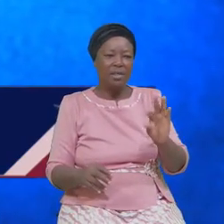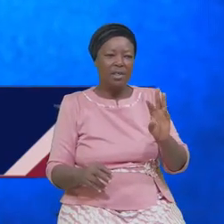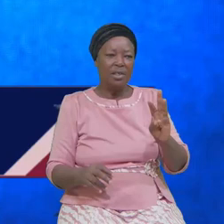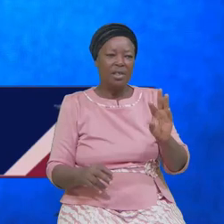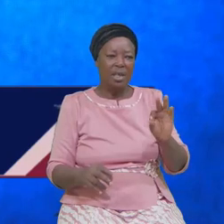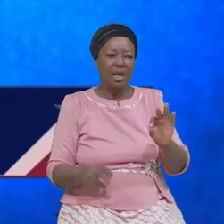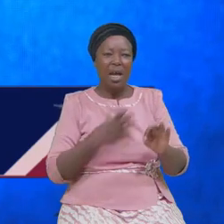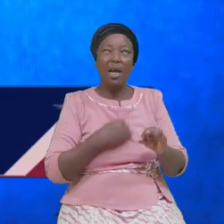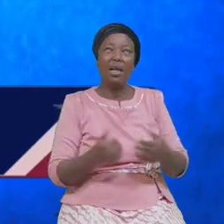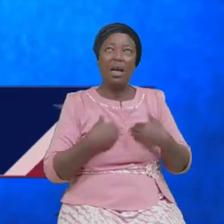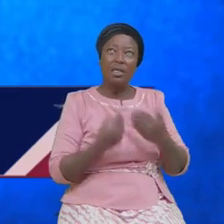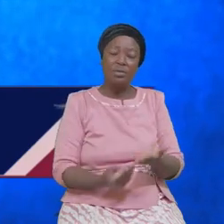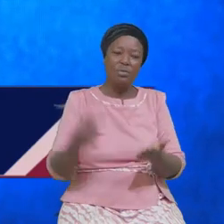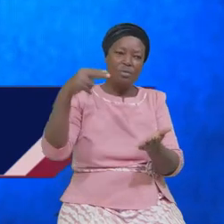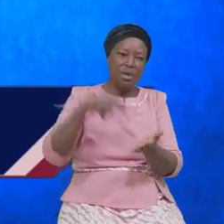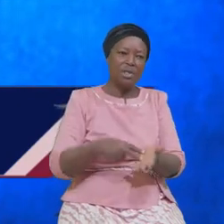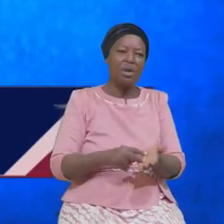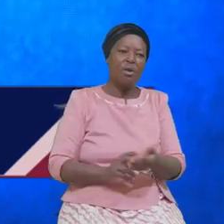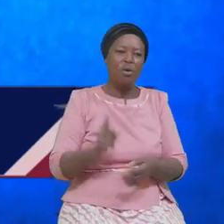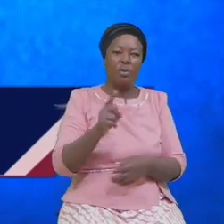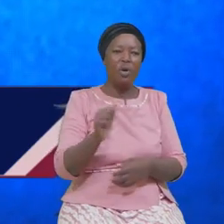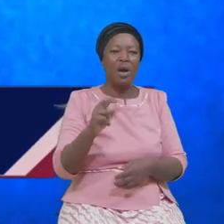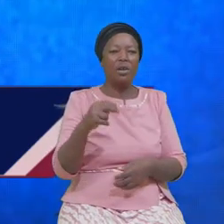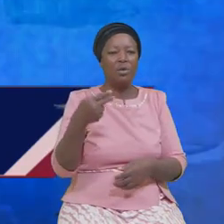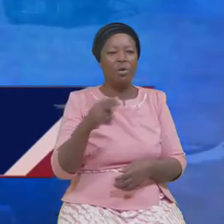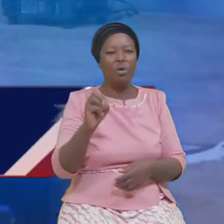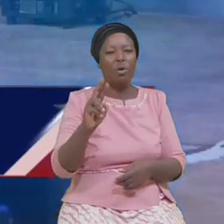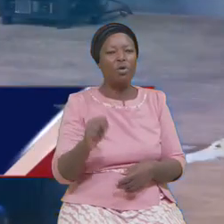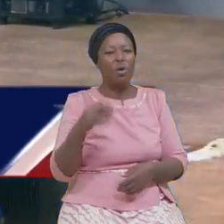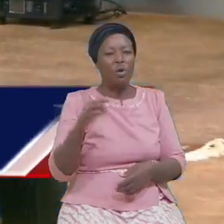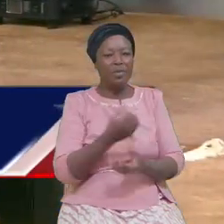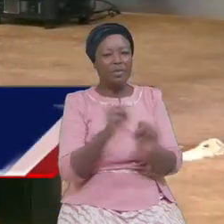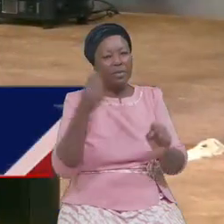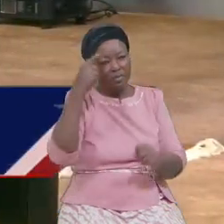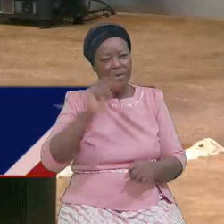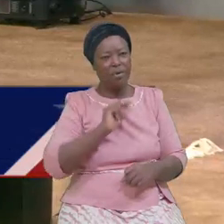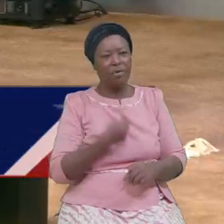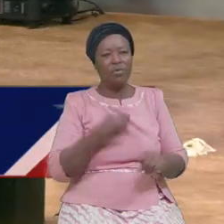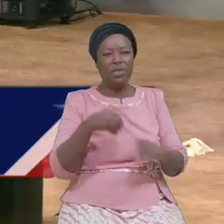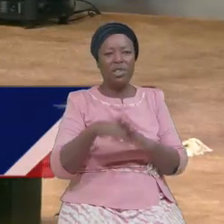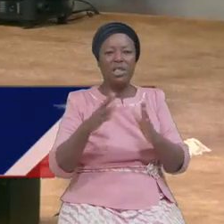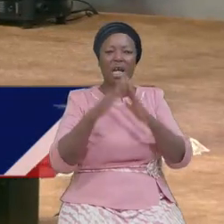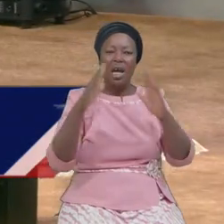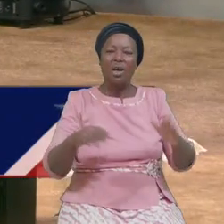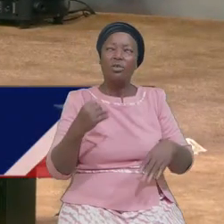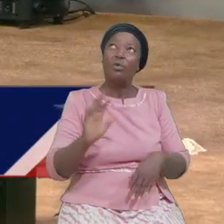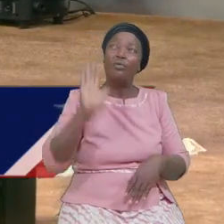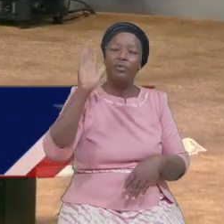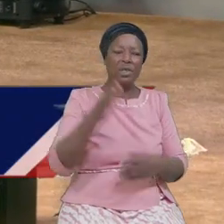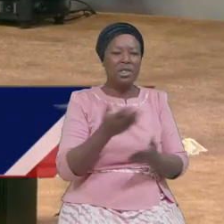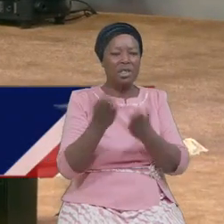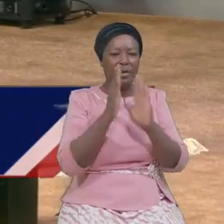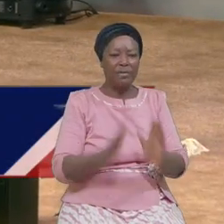he has restored an horn of salvation for us in the house of his servant David.